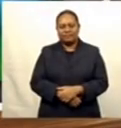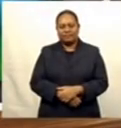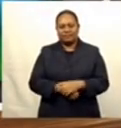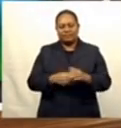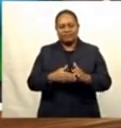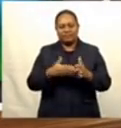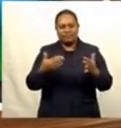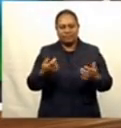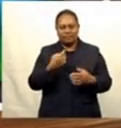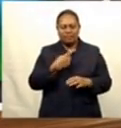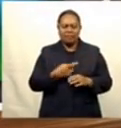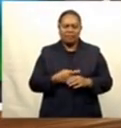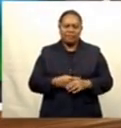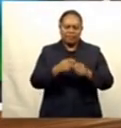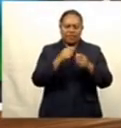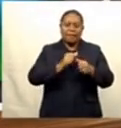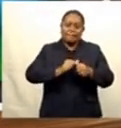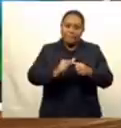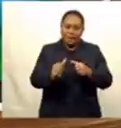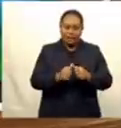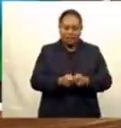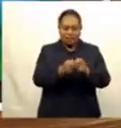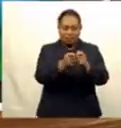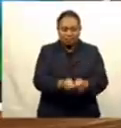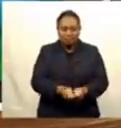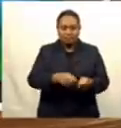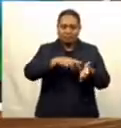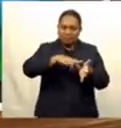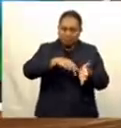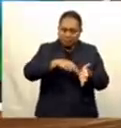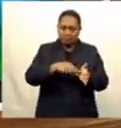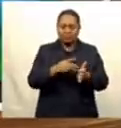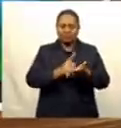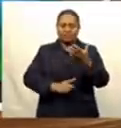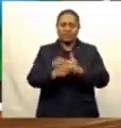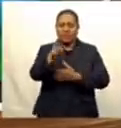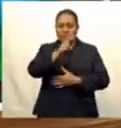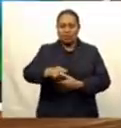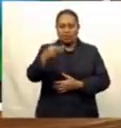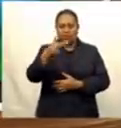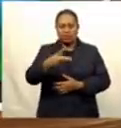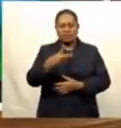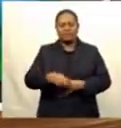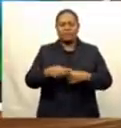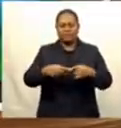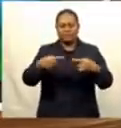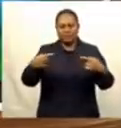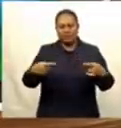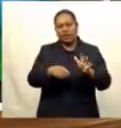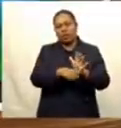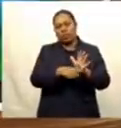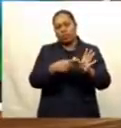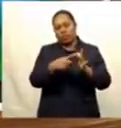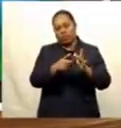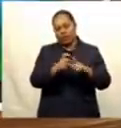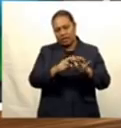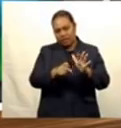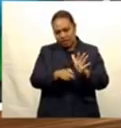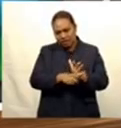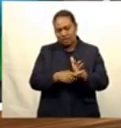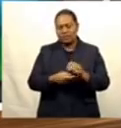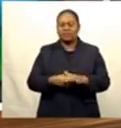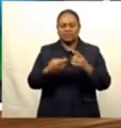Sitili Tuponiua scored one of the best tries of NRL Round 12 for the Sydney Roosters against the Canberra Raiders. The try also